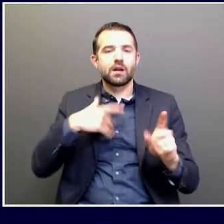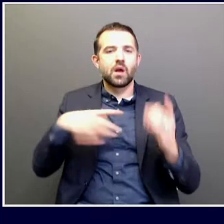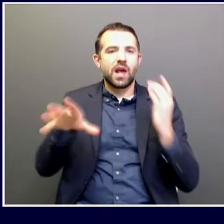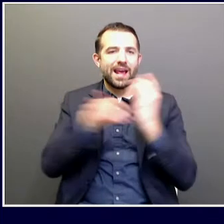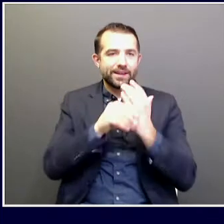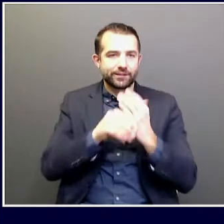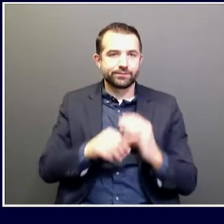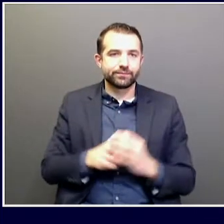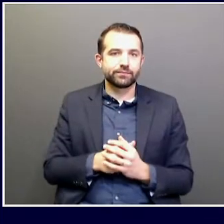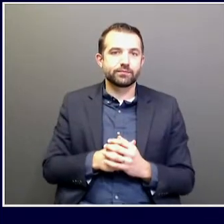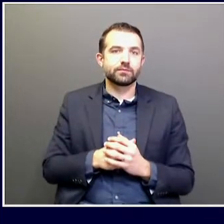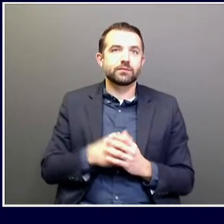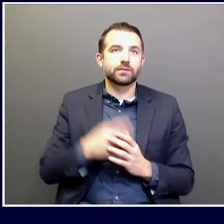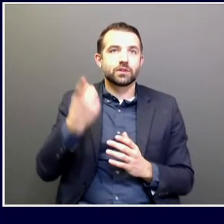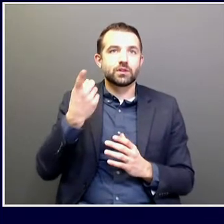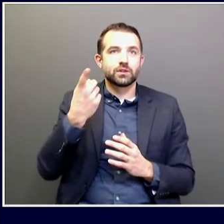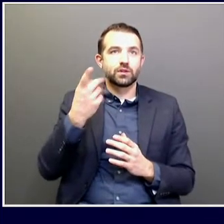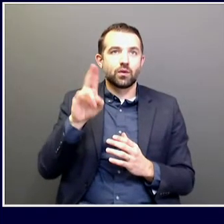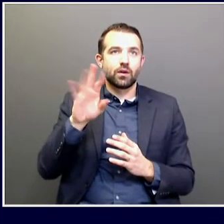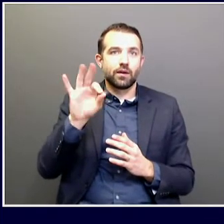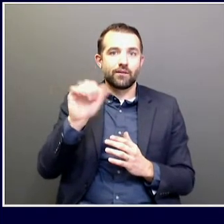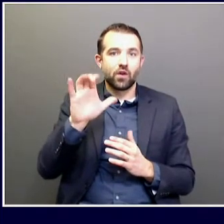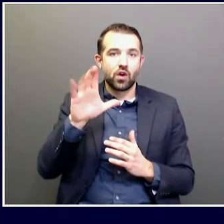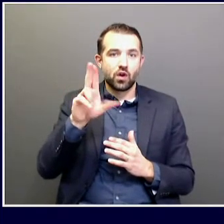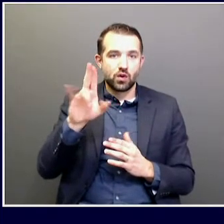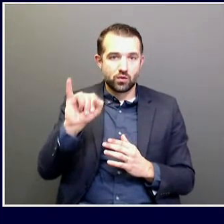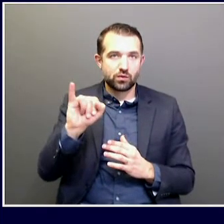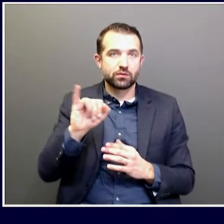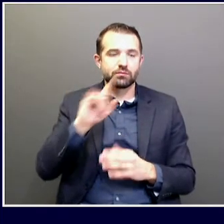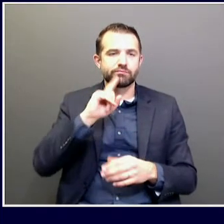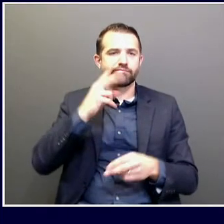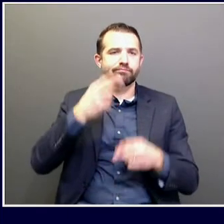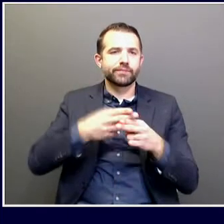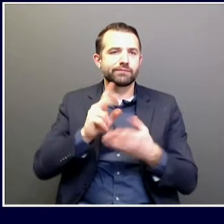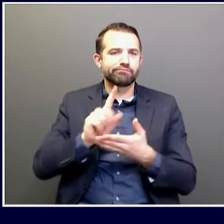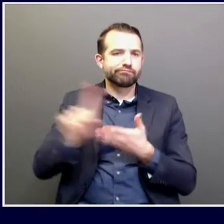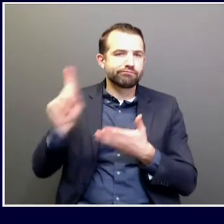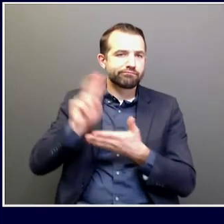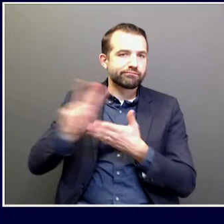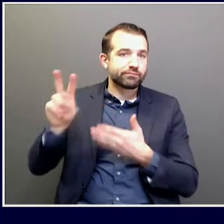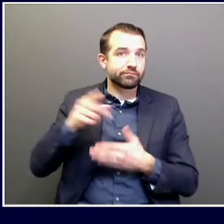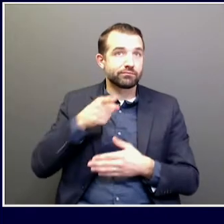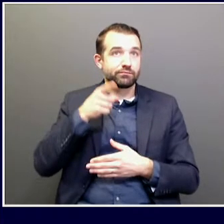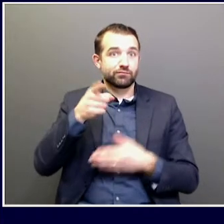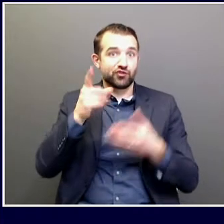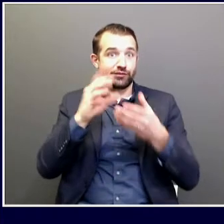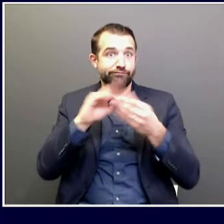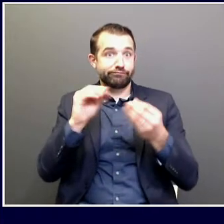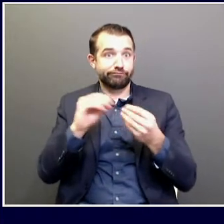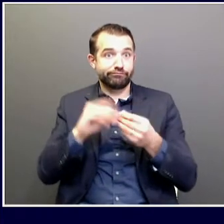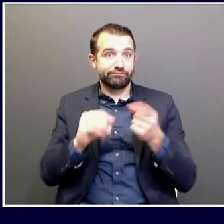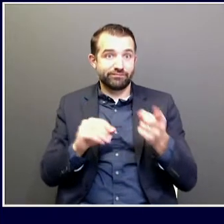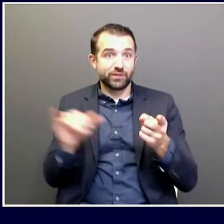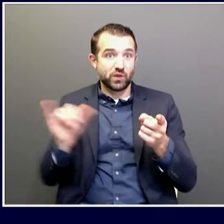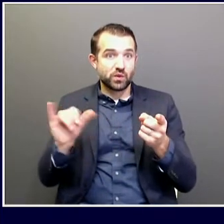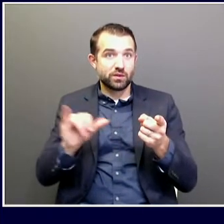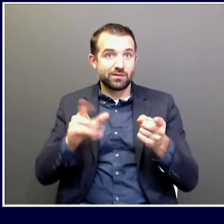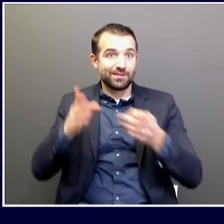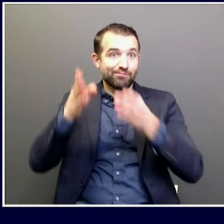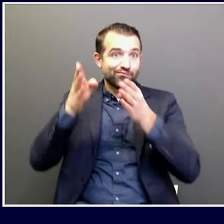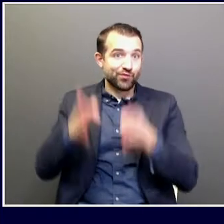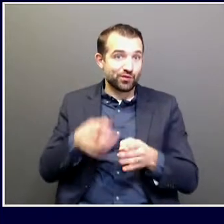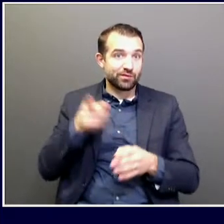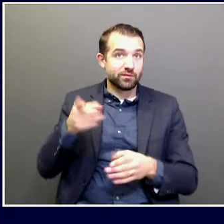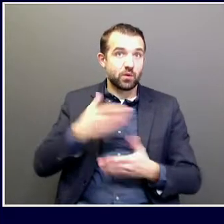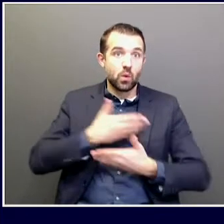Fauci mentioned just a few weeks ago, and I know you've mentioned this too, Dr. Shah, that a person who's unvaccinated is at risk,